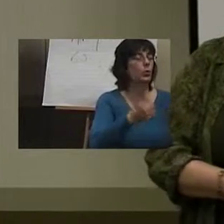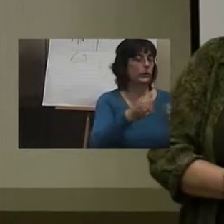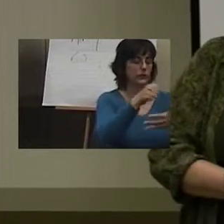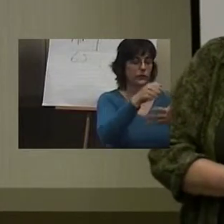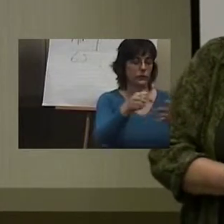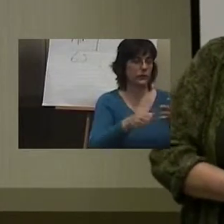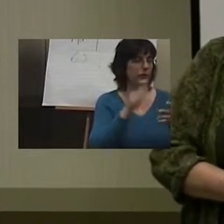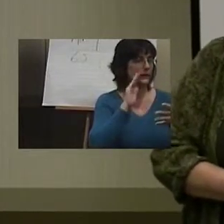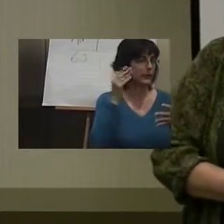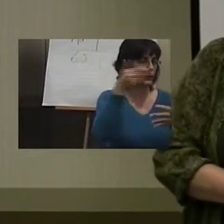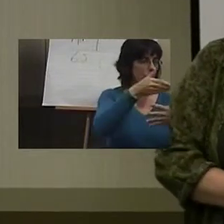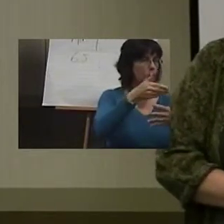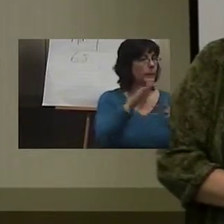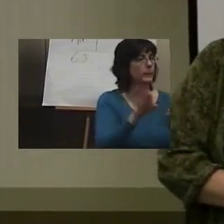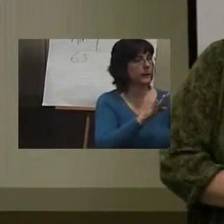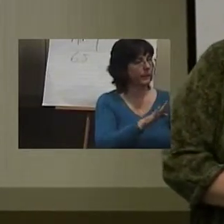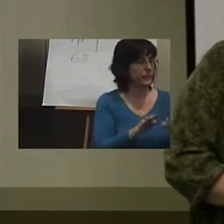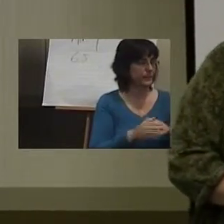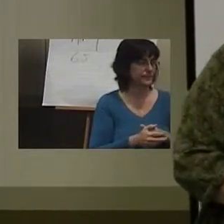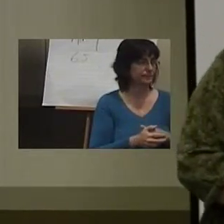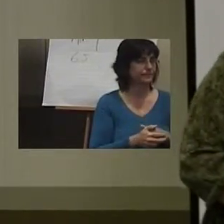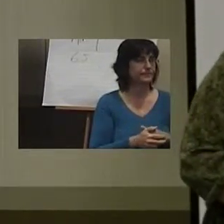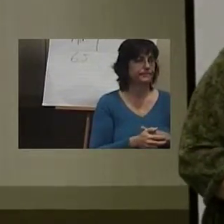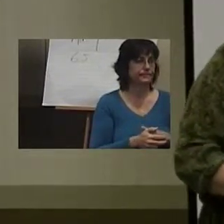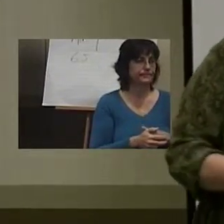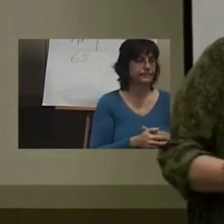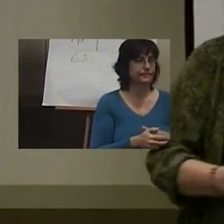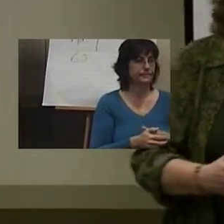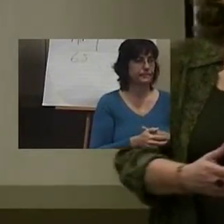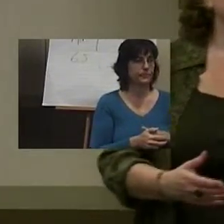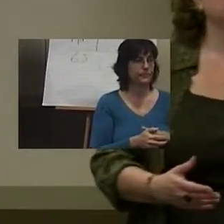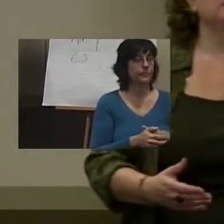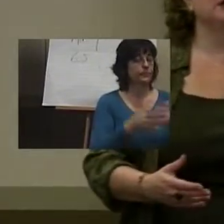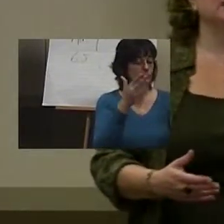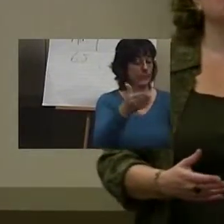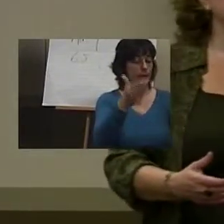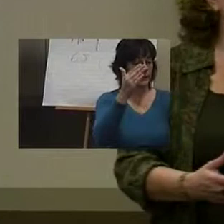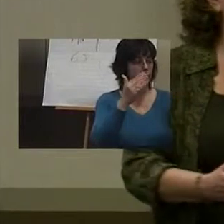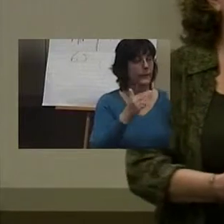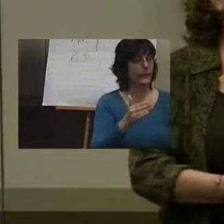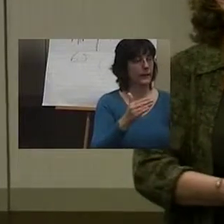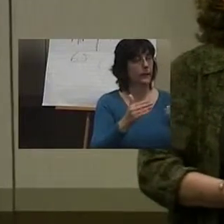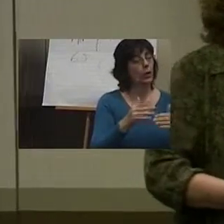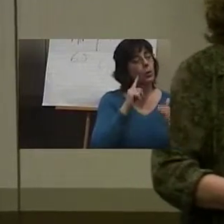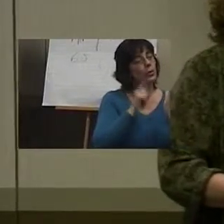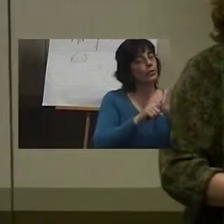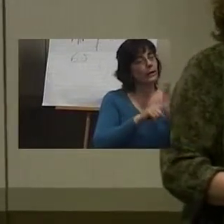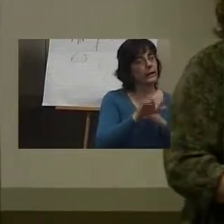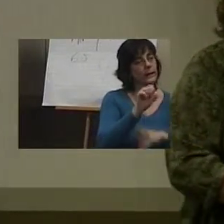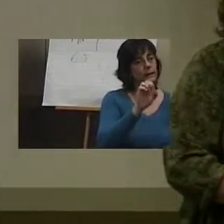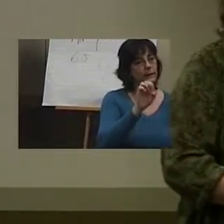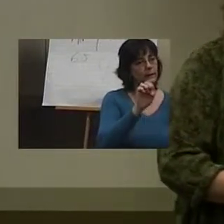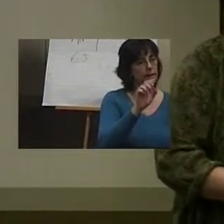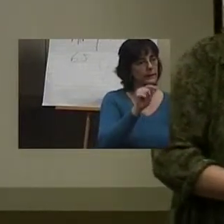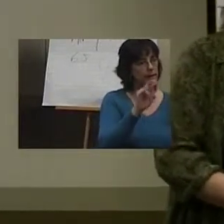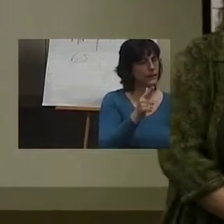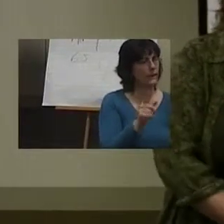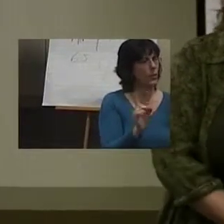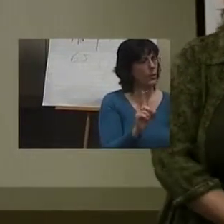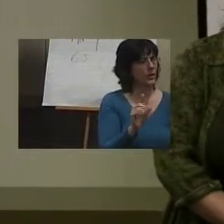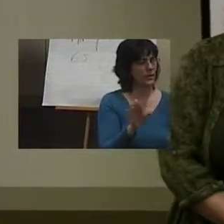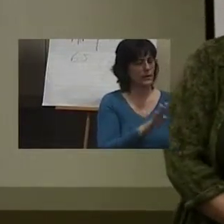the target behavior. Okay? Then we're going to be looking at the setting. Where does the behavior occur?